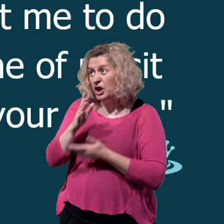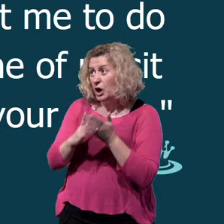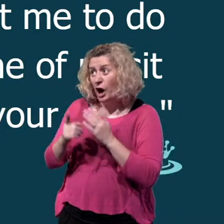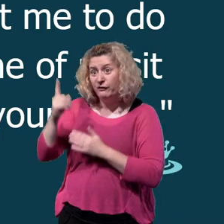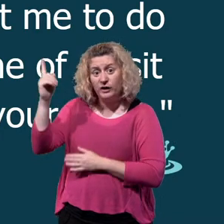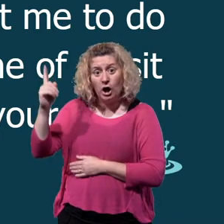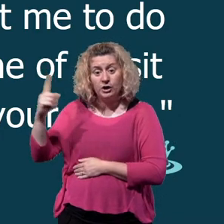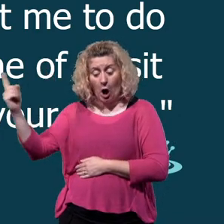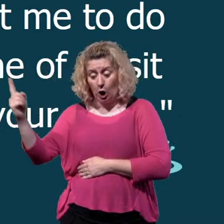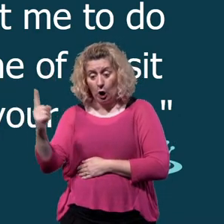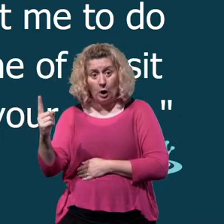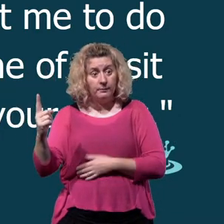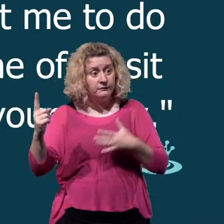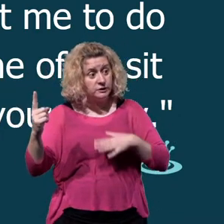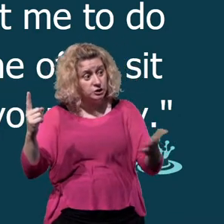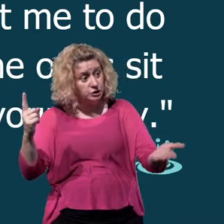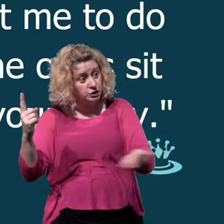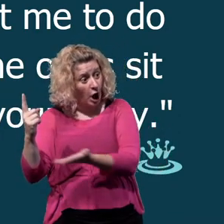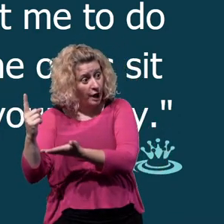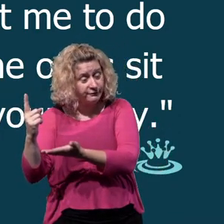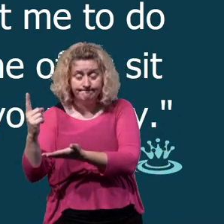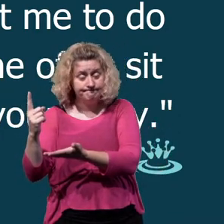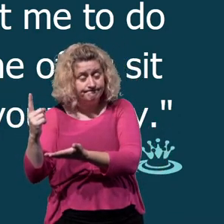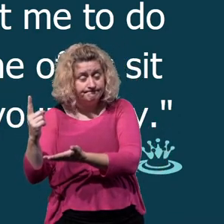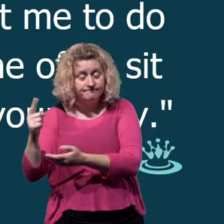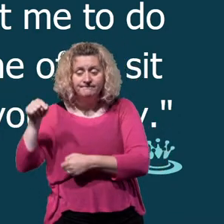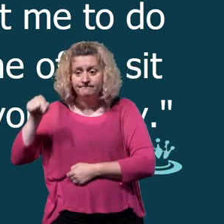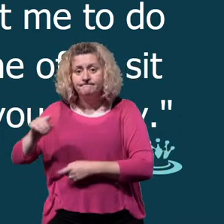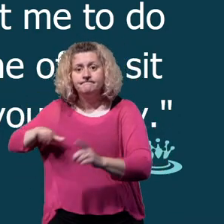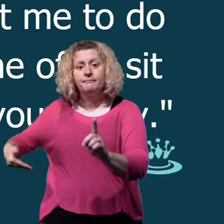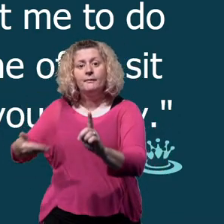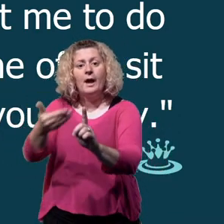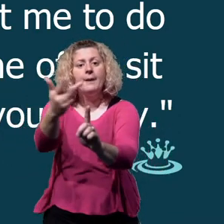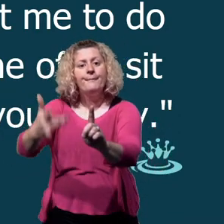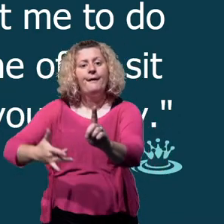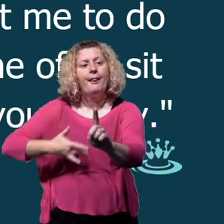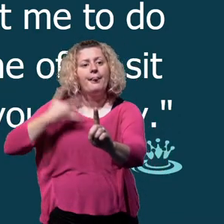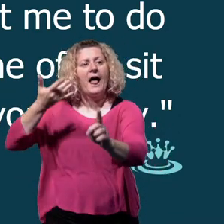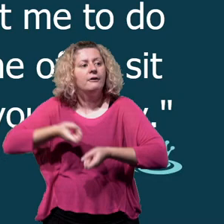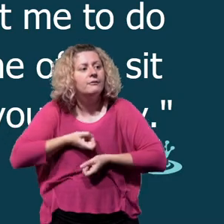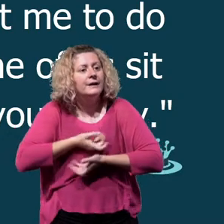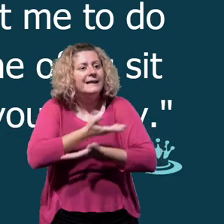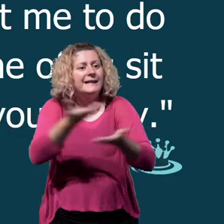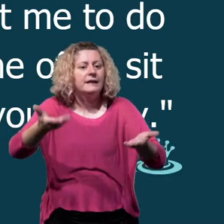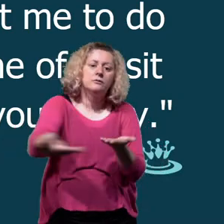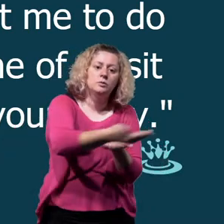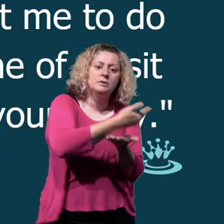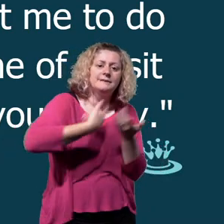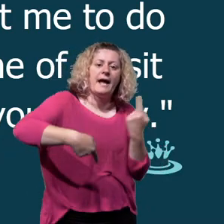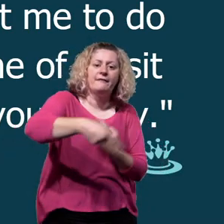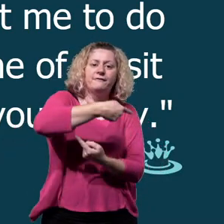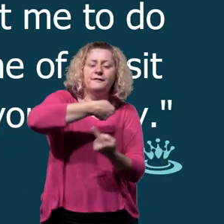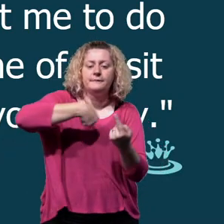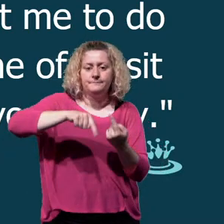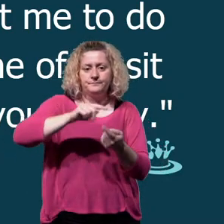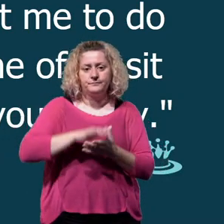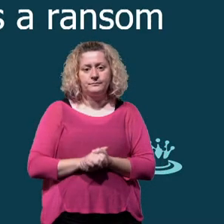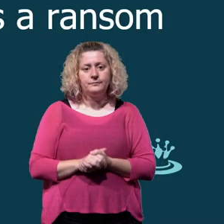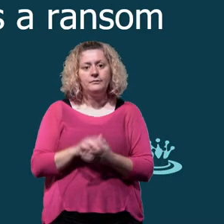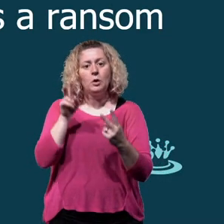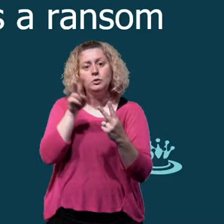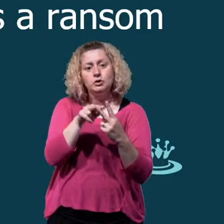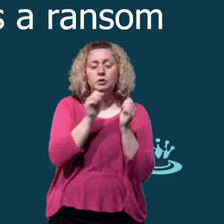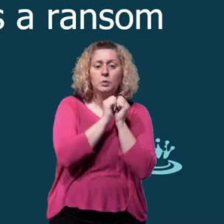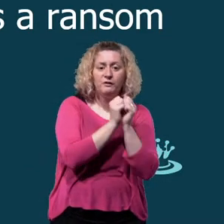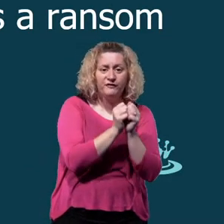served, but to give his life as a ransom for many." So again, in terms of Christian leadership, there are two value systems,